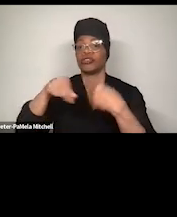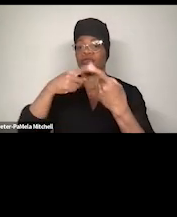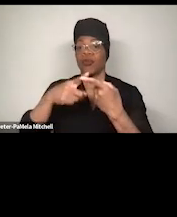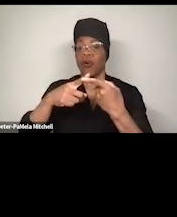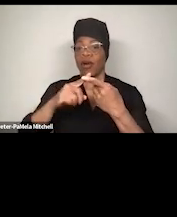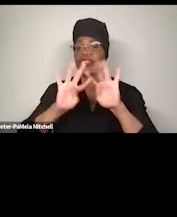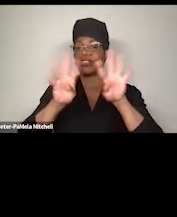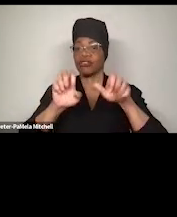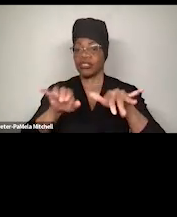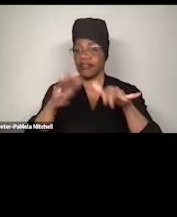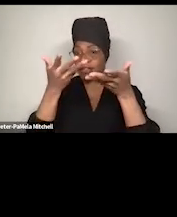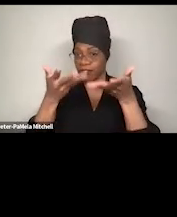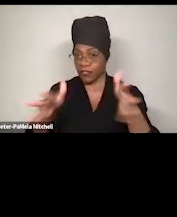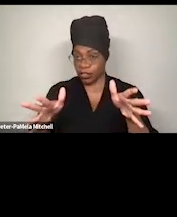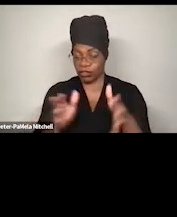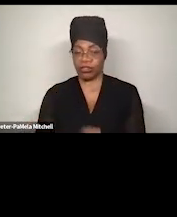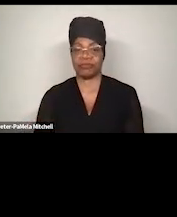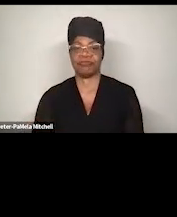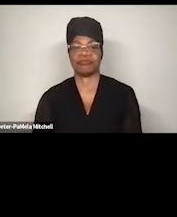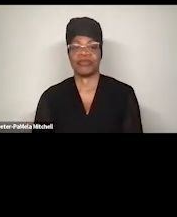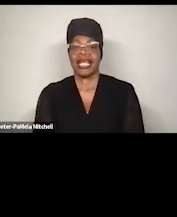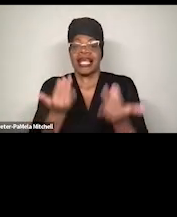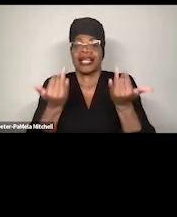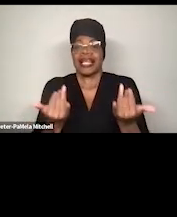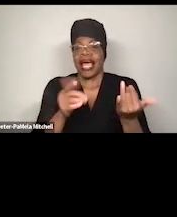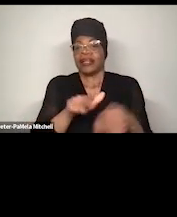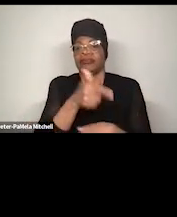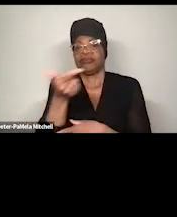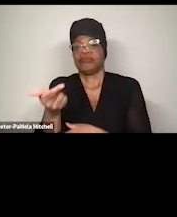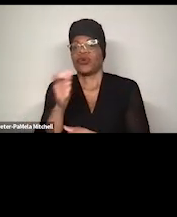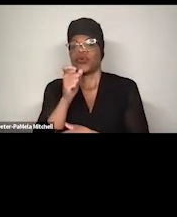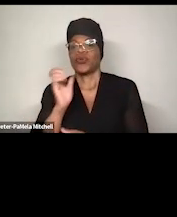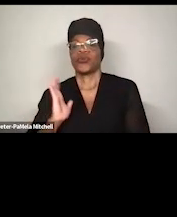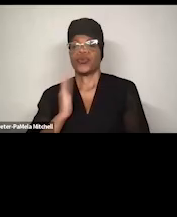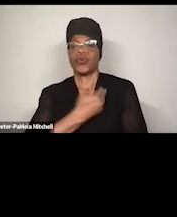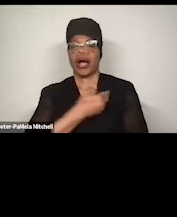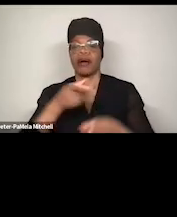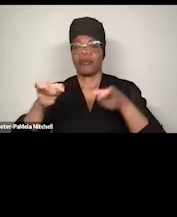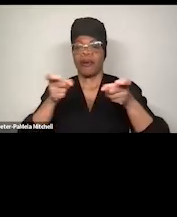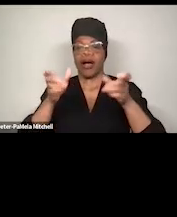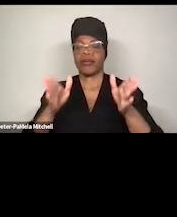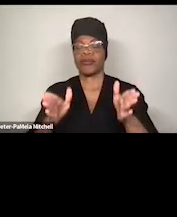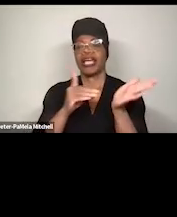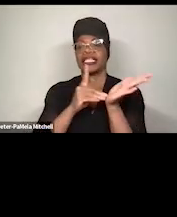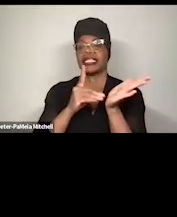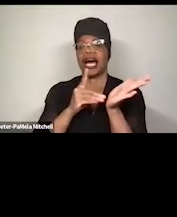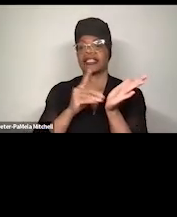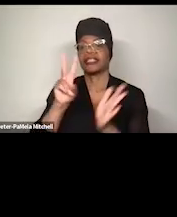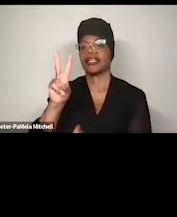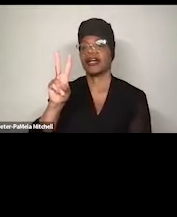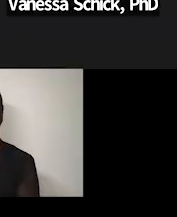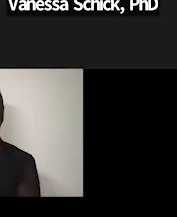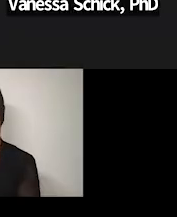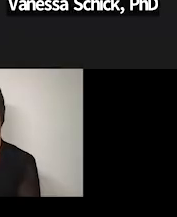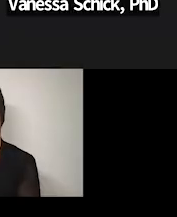slide. So with that, I am going to hand things over to our moderator today, Dr. Vanessa Schick, who's going